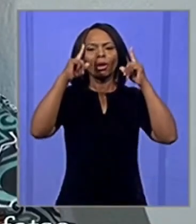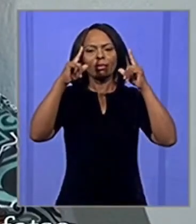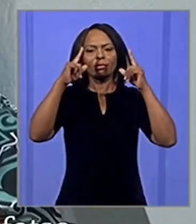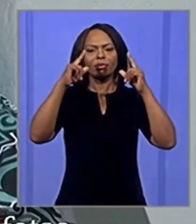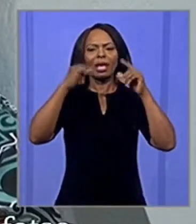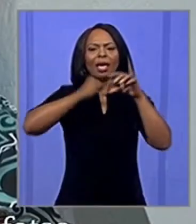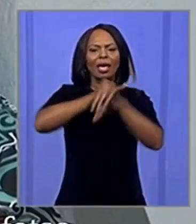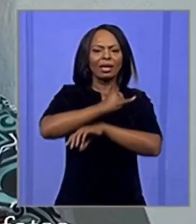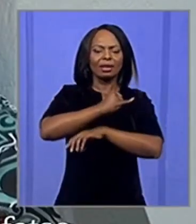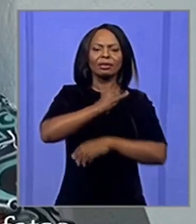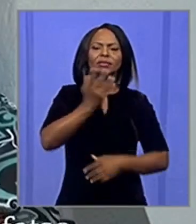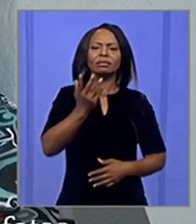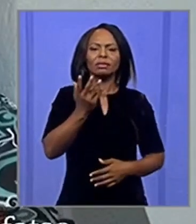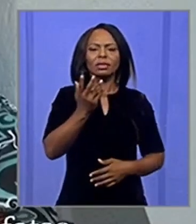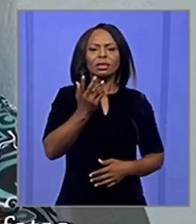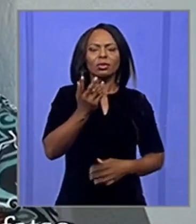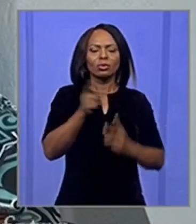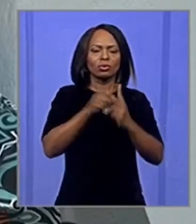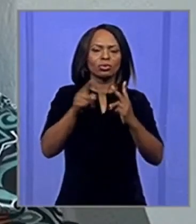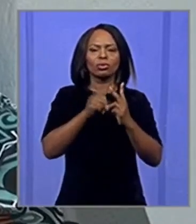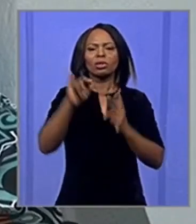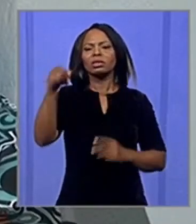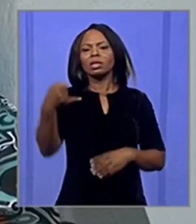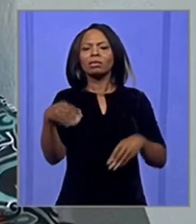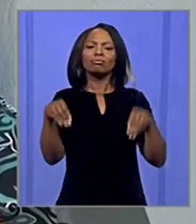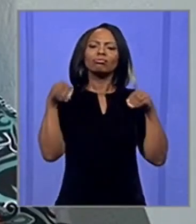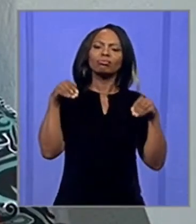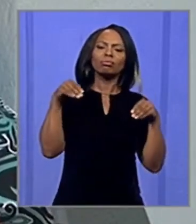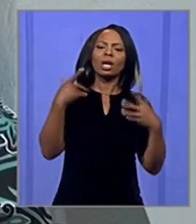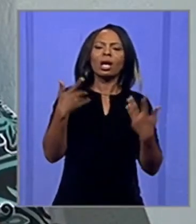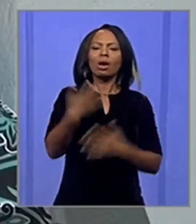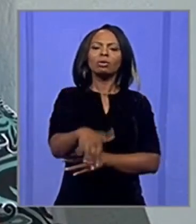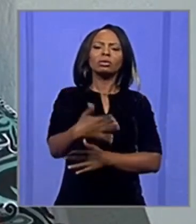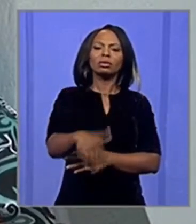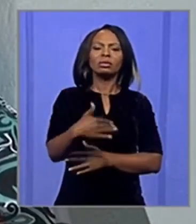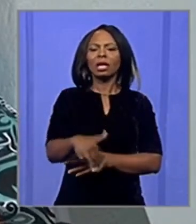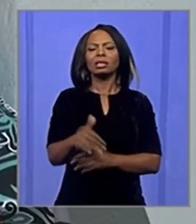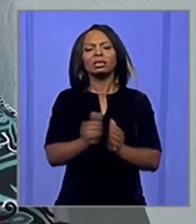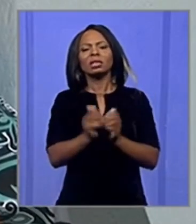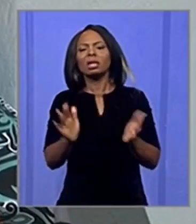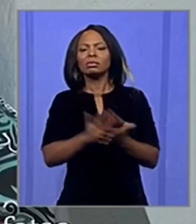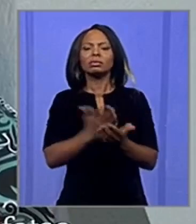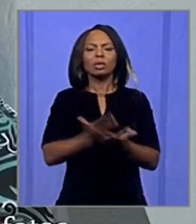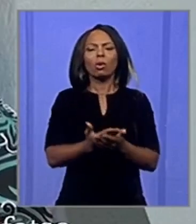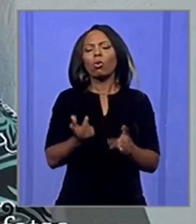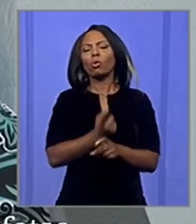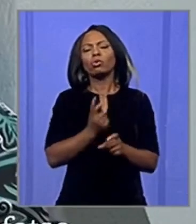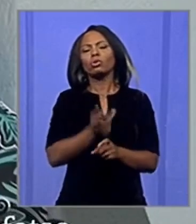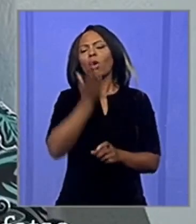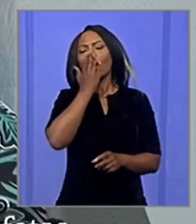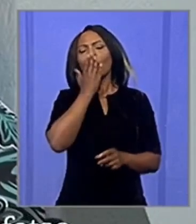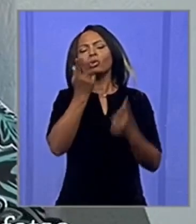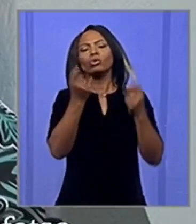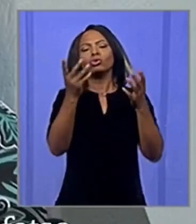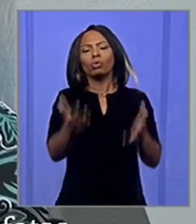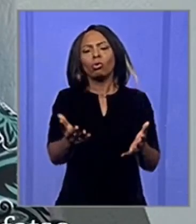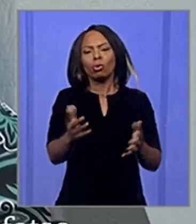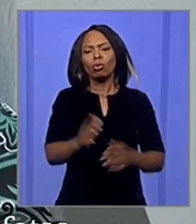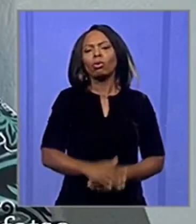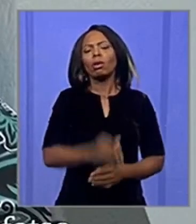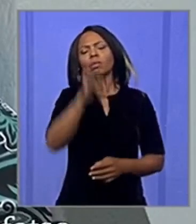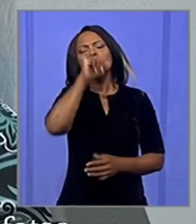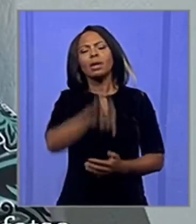and then they will just sit outside and then they'll start prying, which is something that they did almost every day, the prying